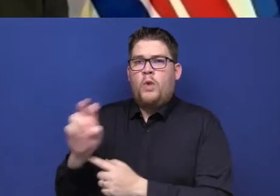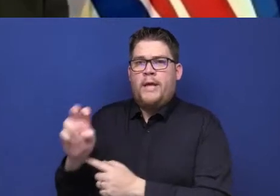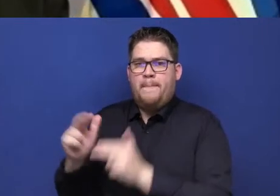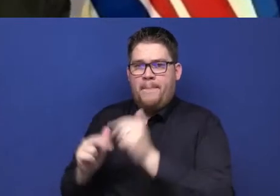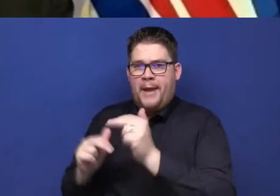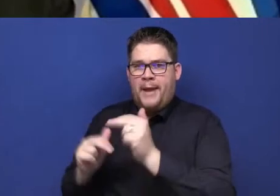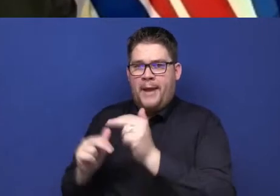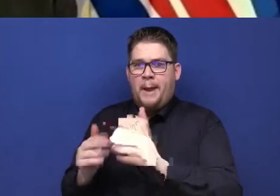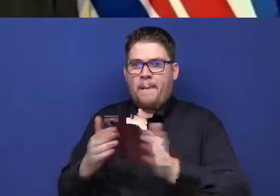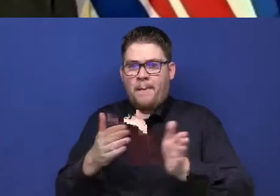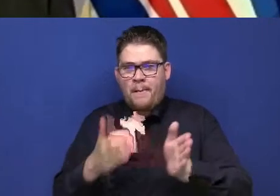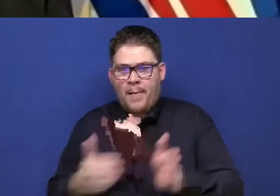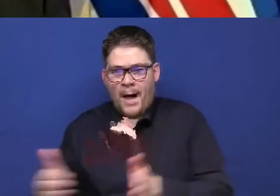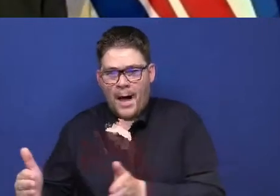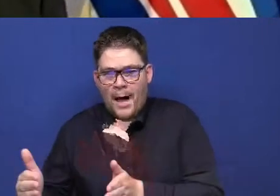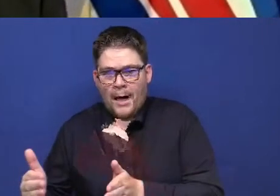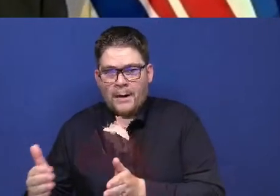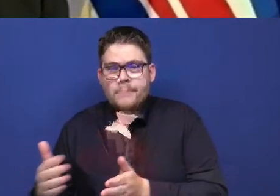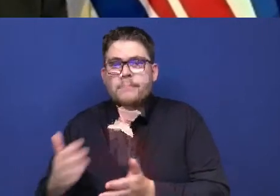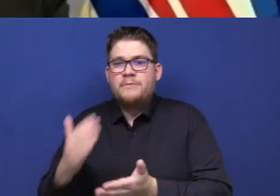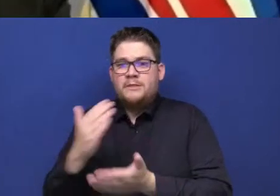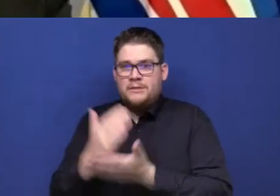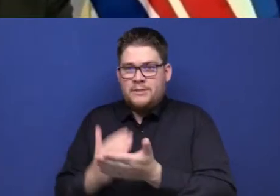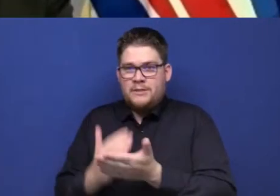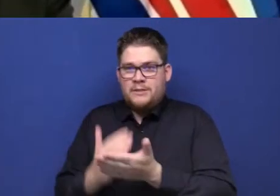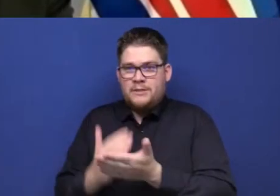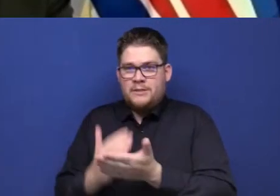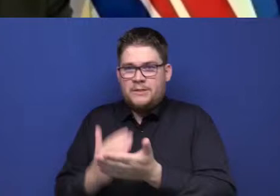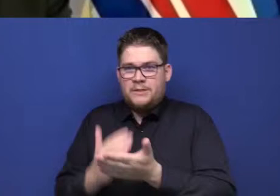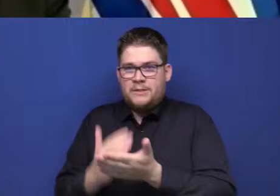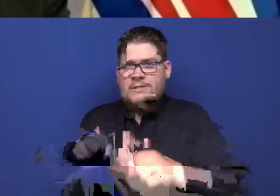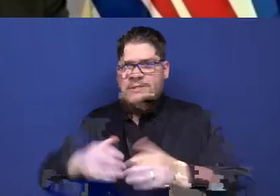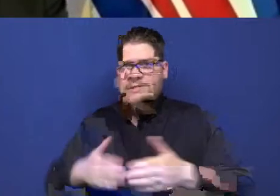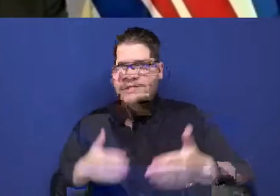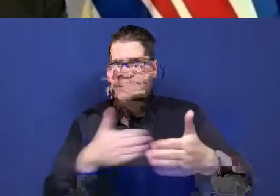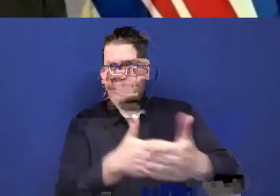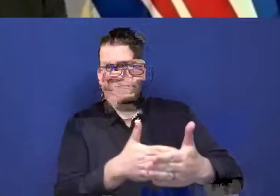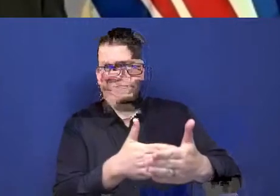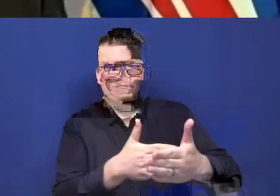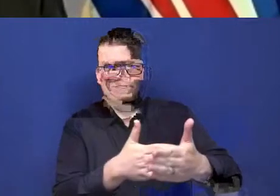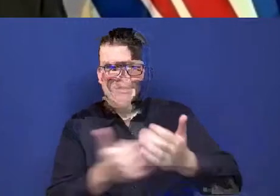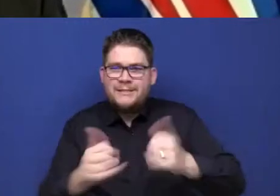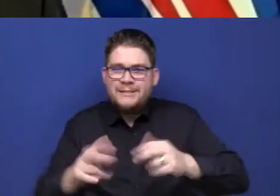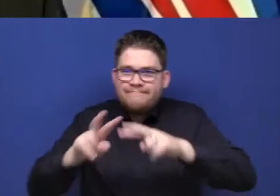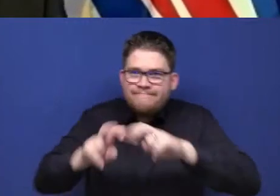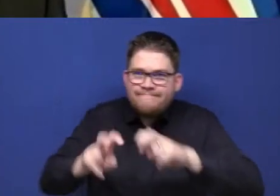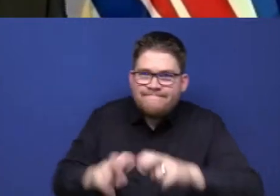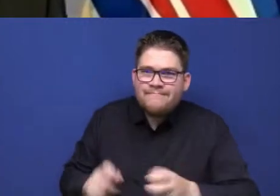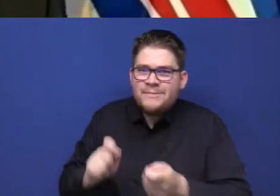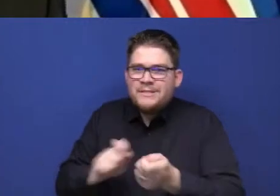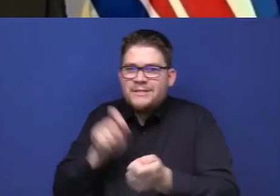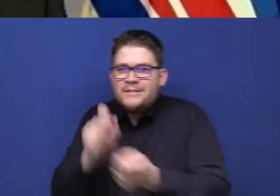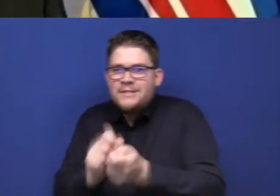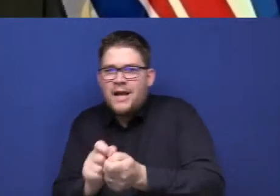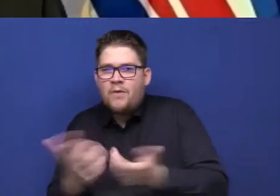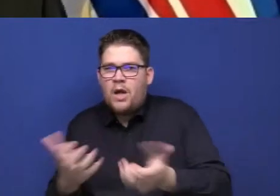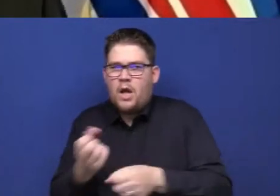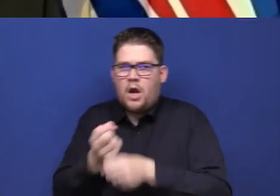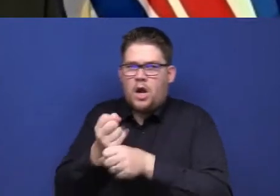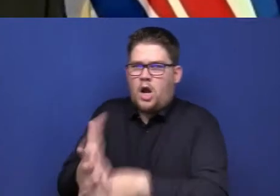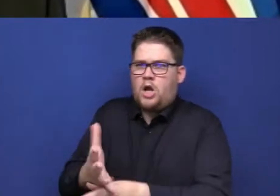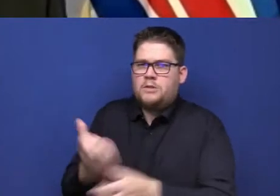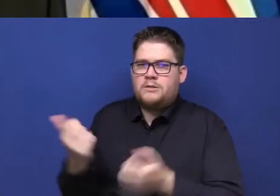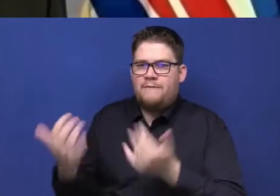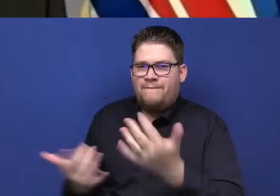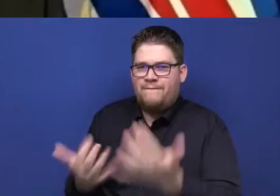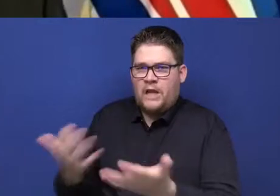give us any kind of update on what's being done to rebuild that community? Like you said earlier, people have to get their kids back in schools and need to get their